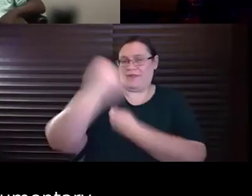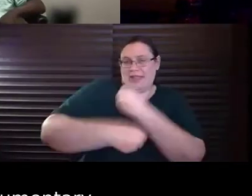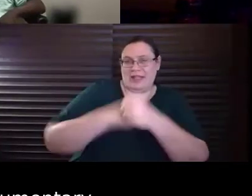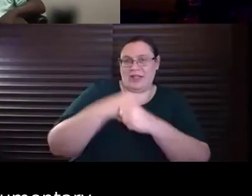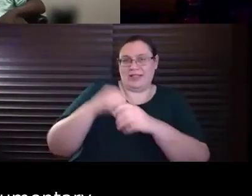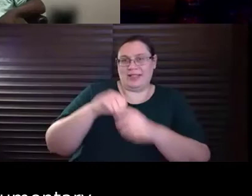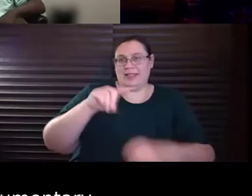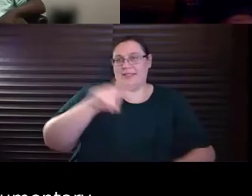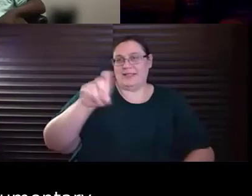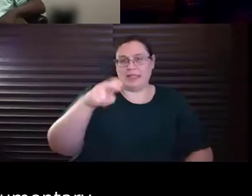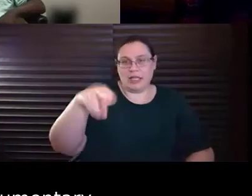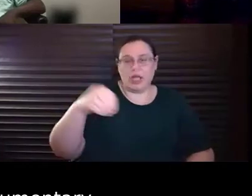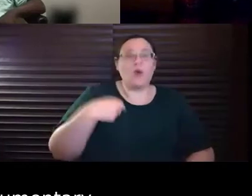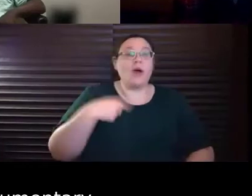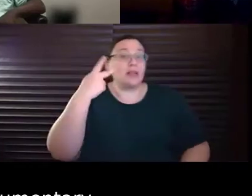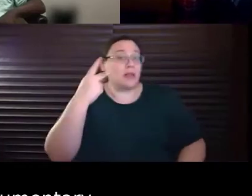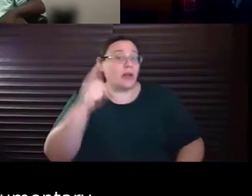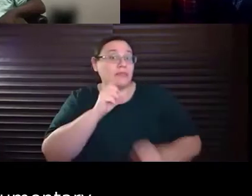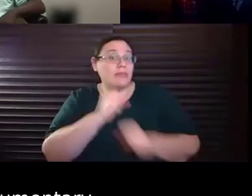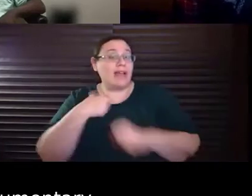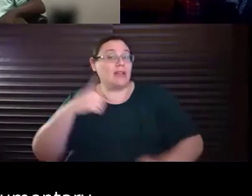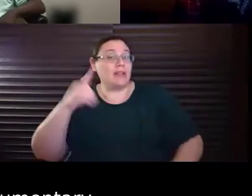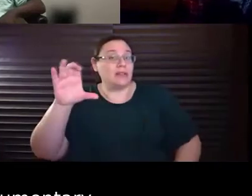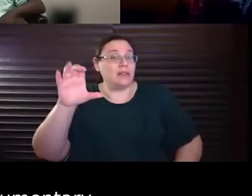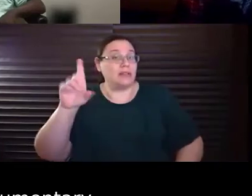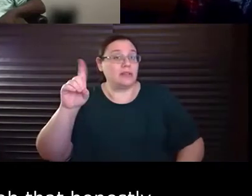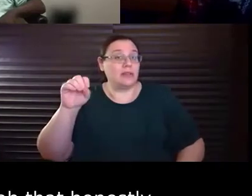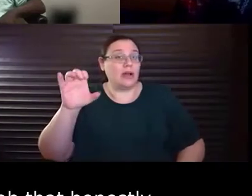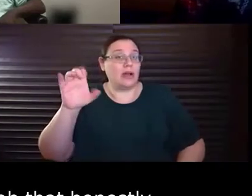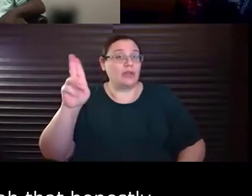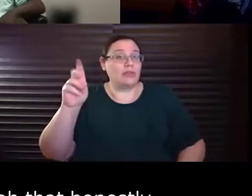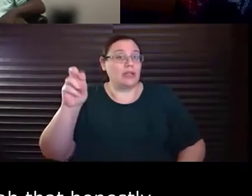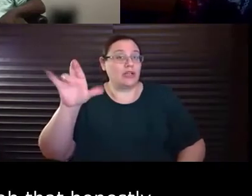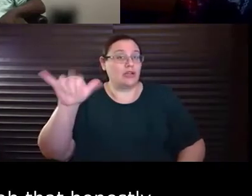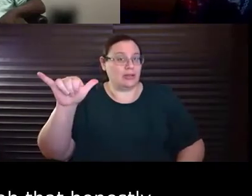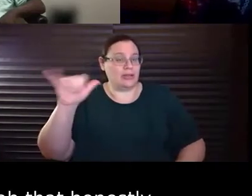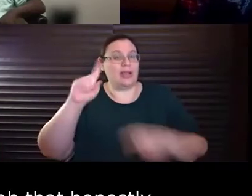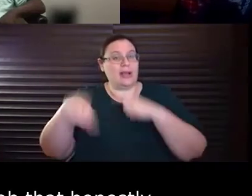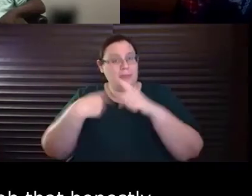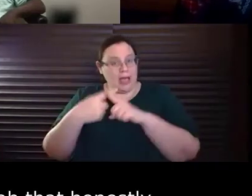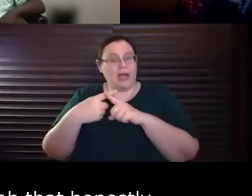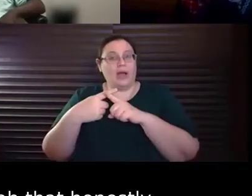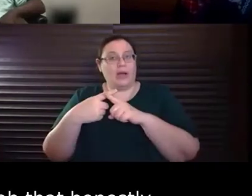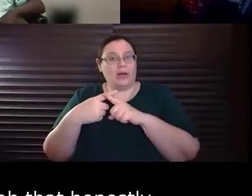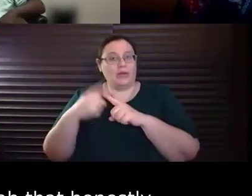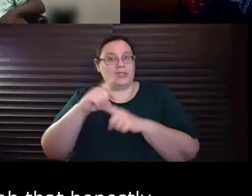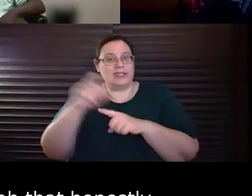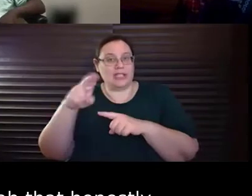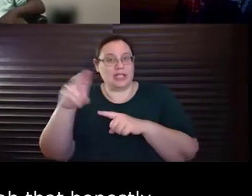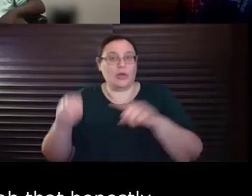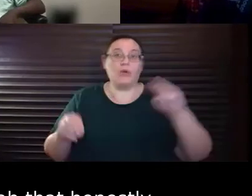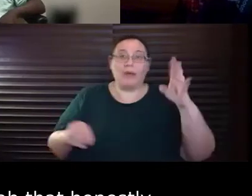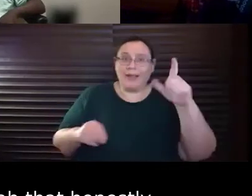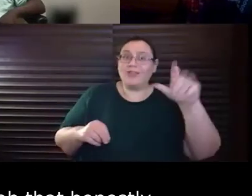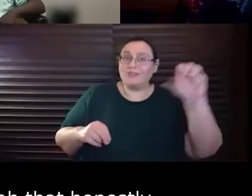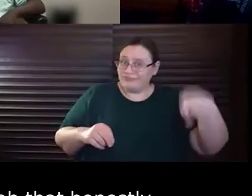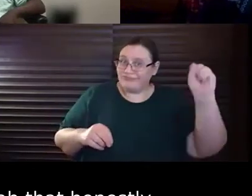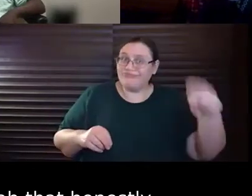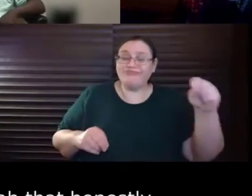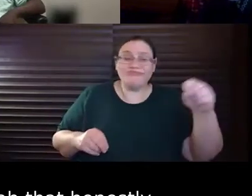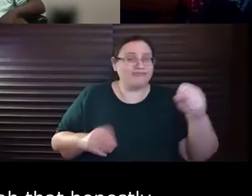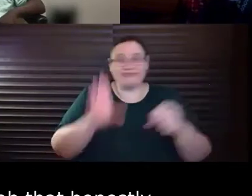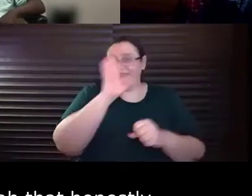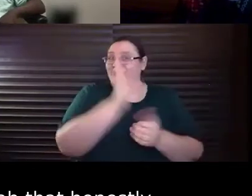saw that there's a documentary actually about Xeno. Yeah, and that honestly, there